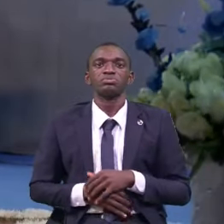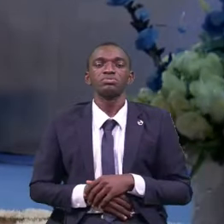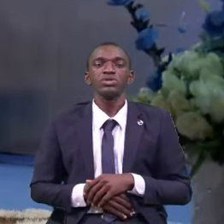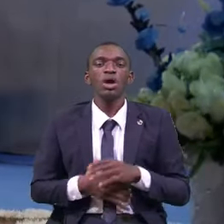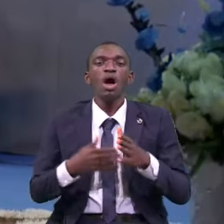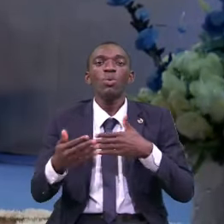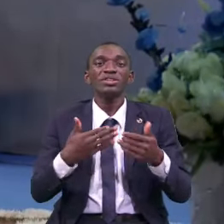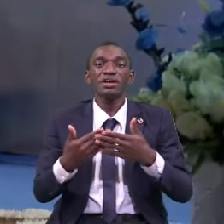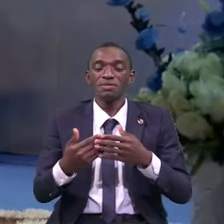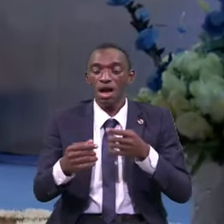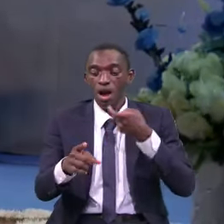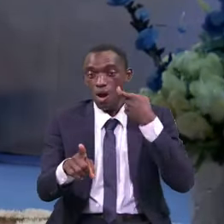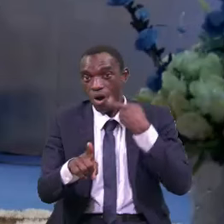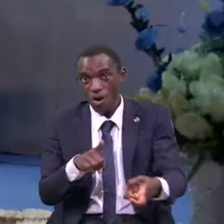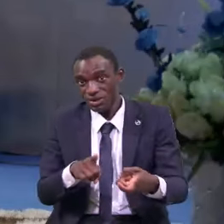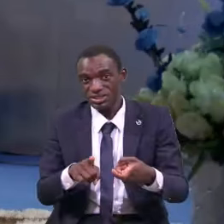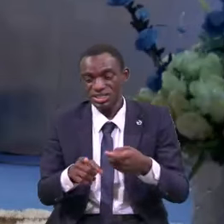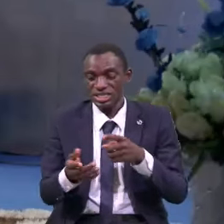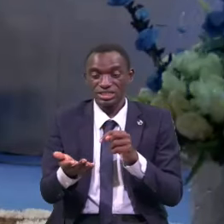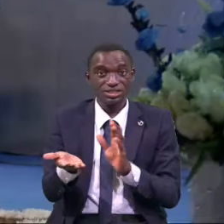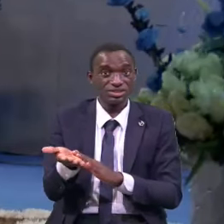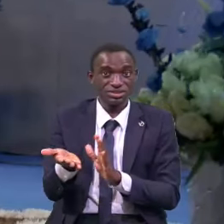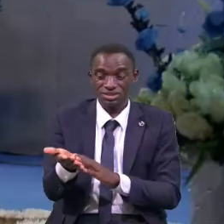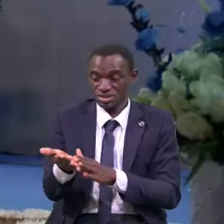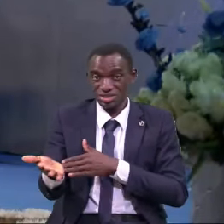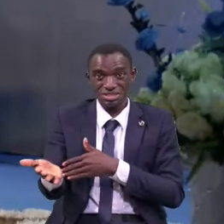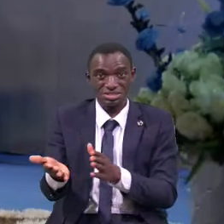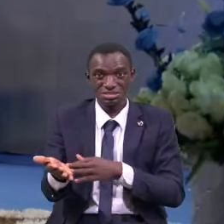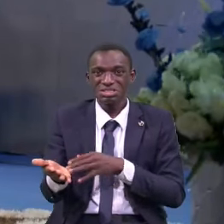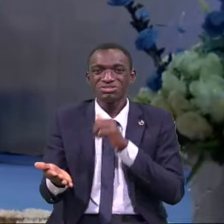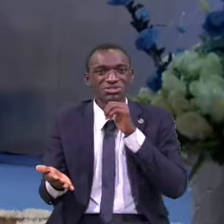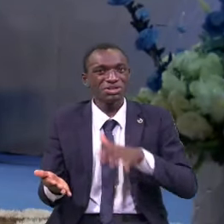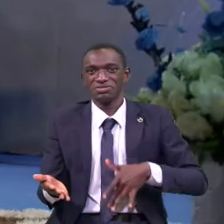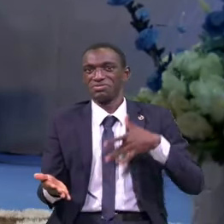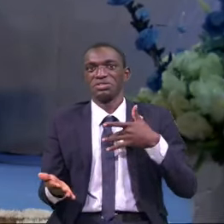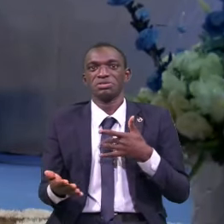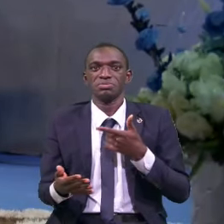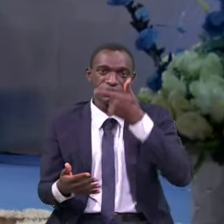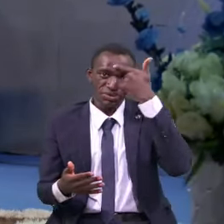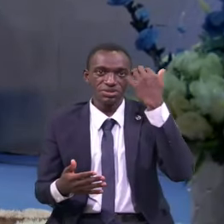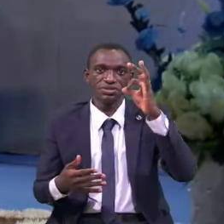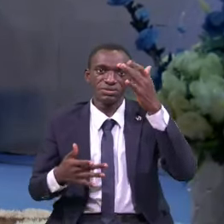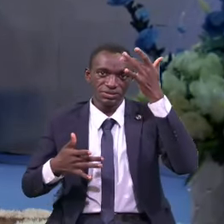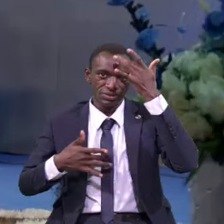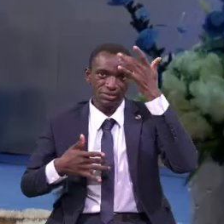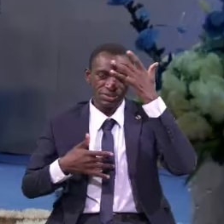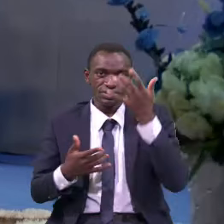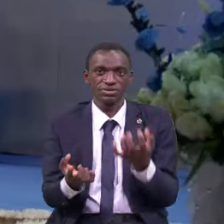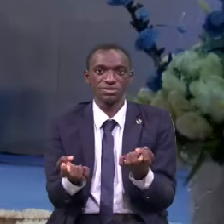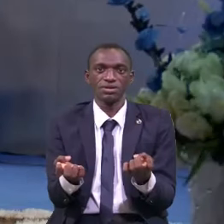Whatever harm or hurt comes on the skin, it does not feel it.